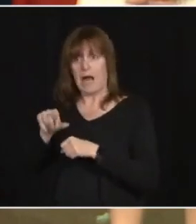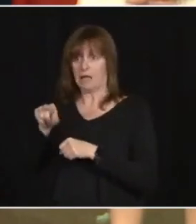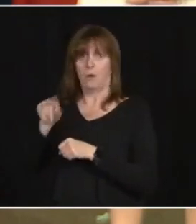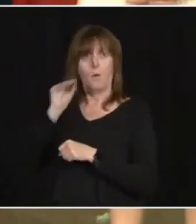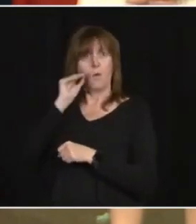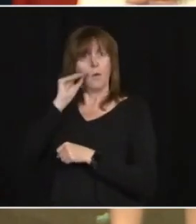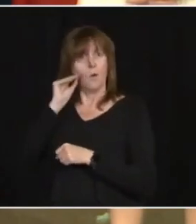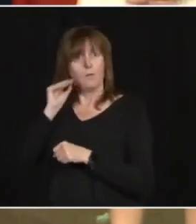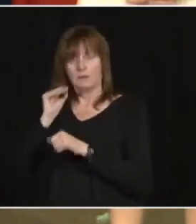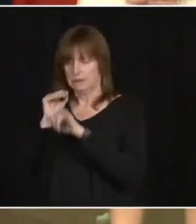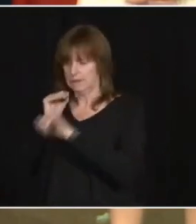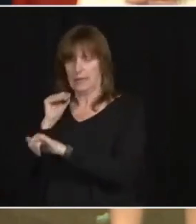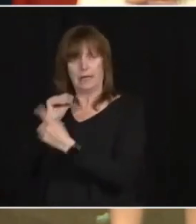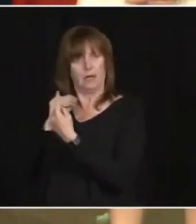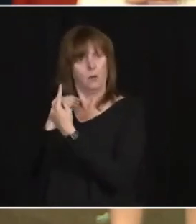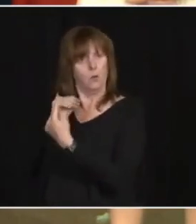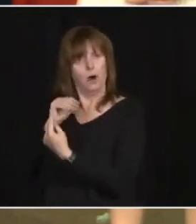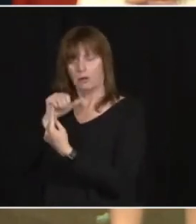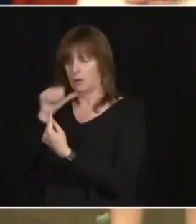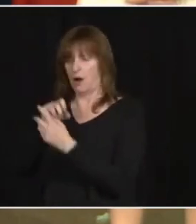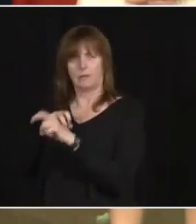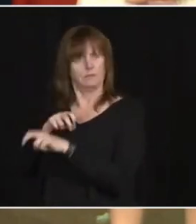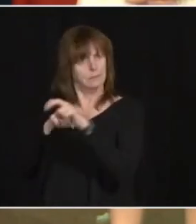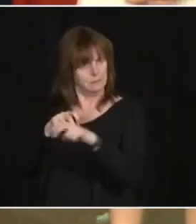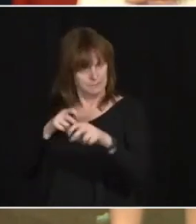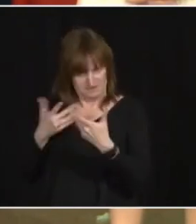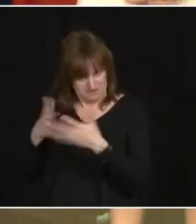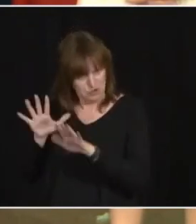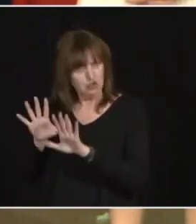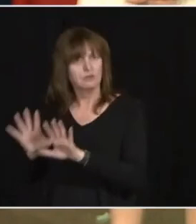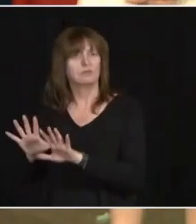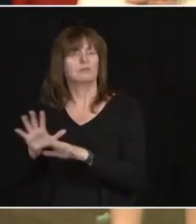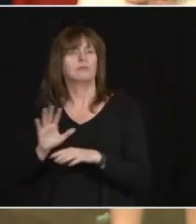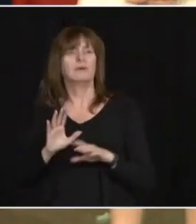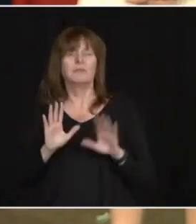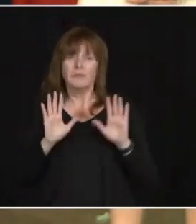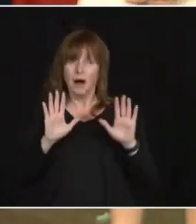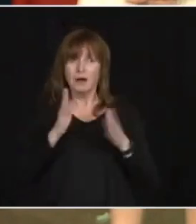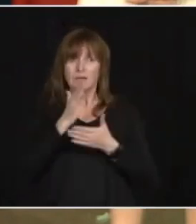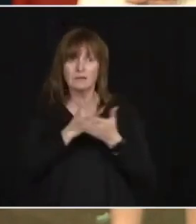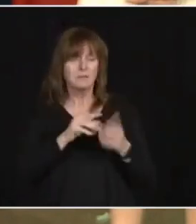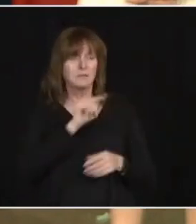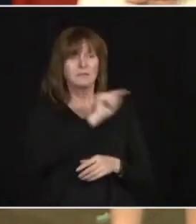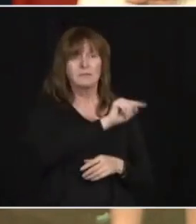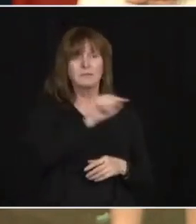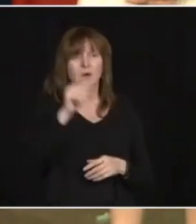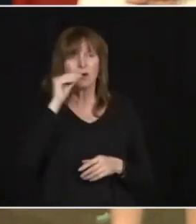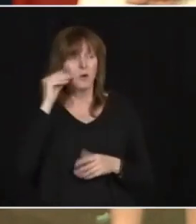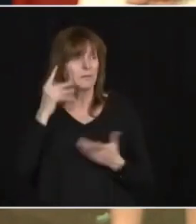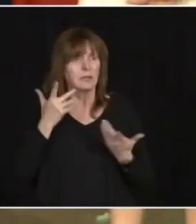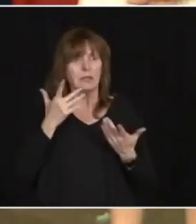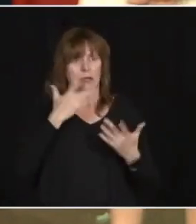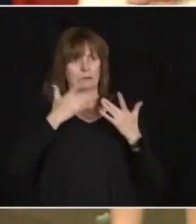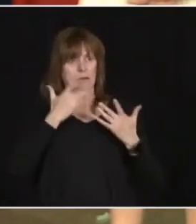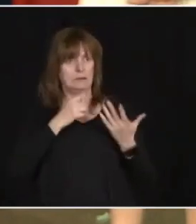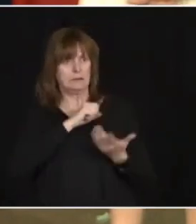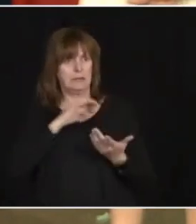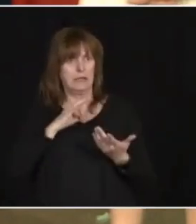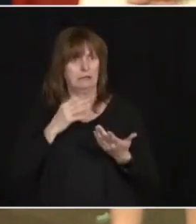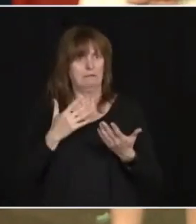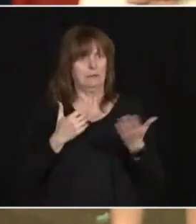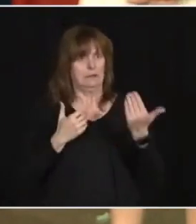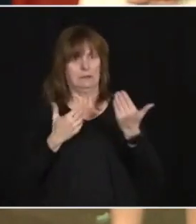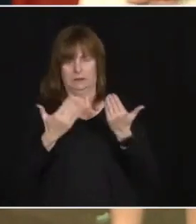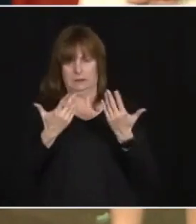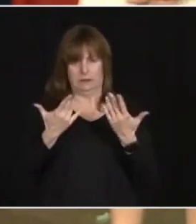are risks in enforcing this, where we may have homes that have staffing shortages, and that leads to your next question about